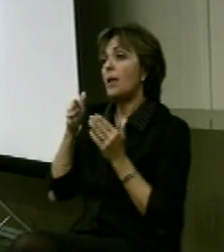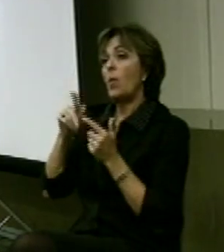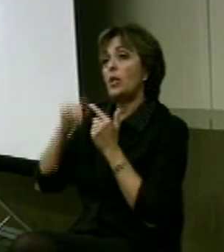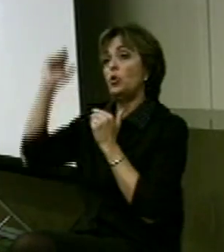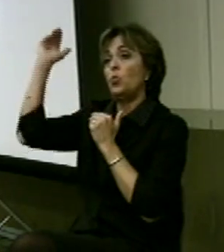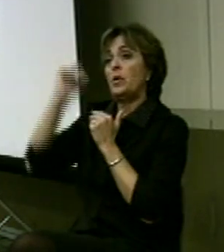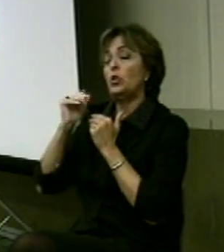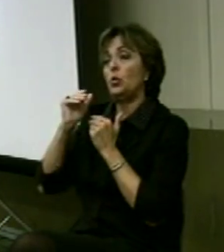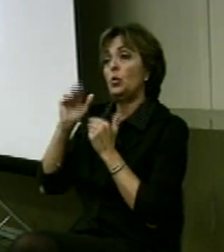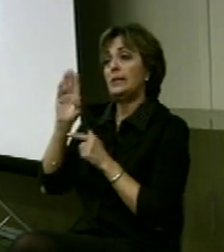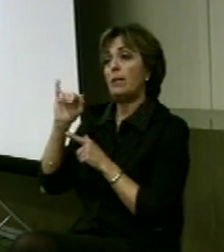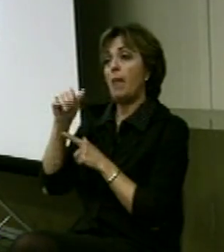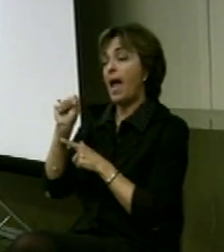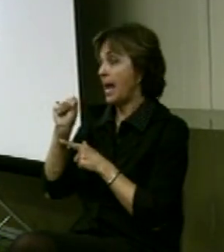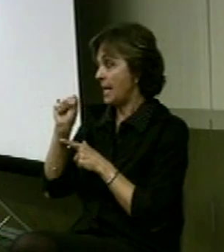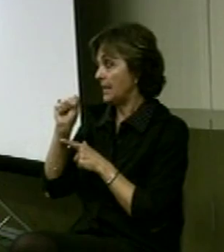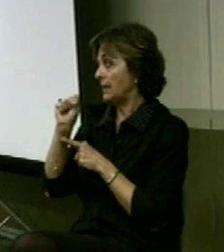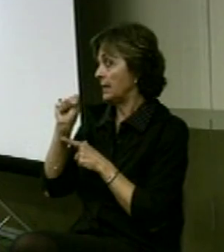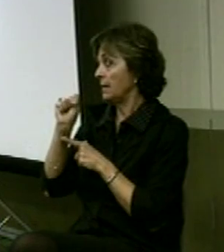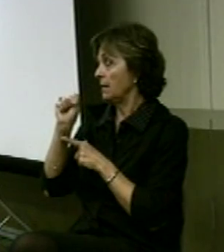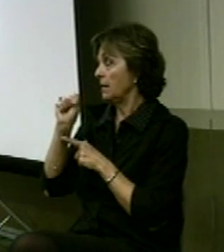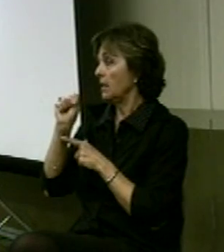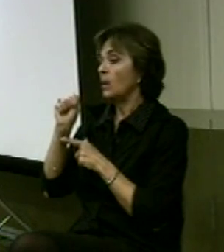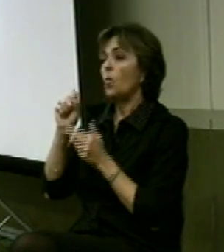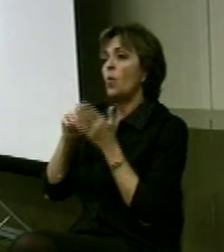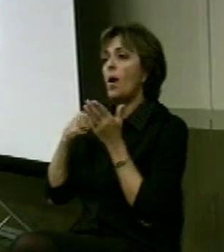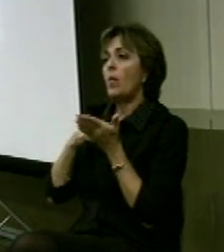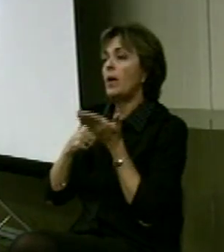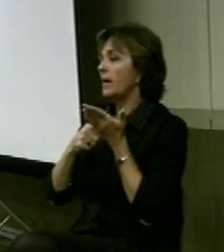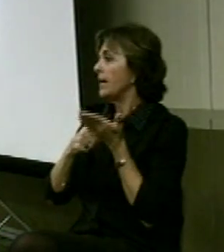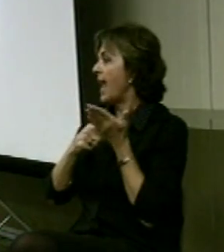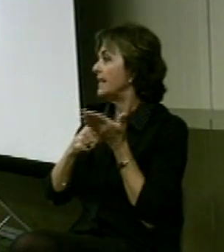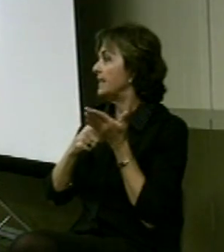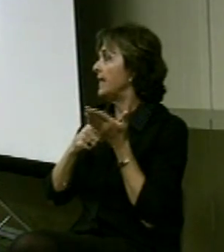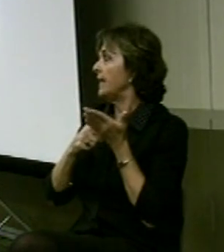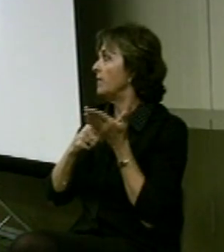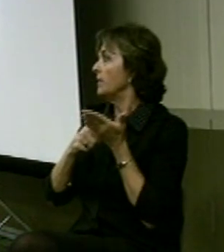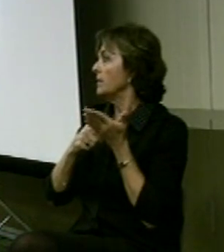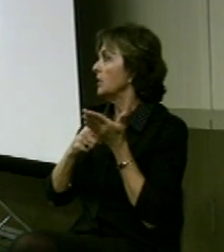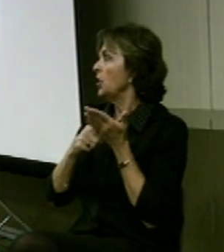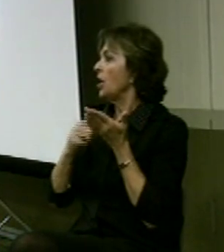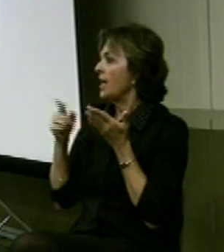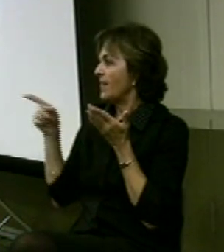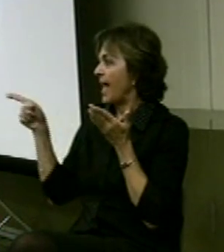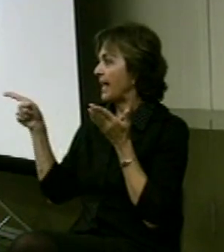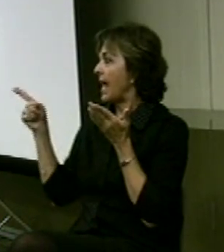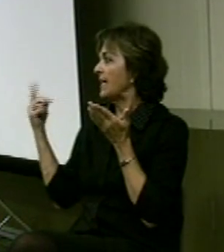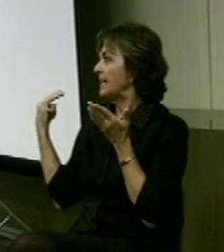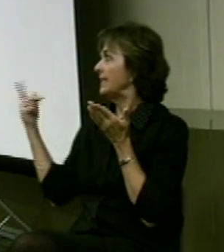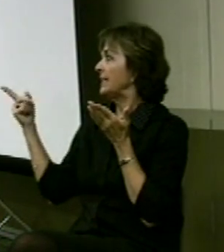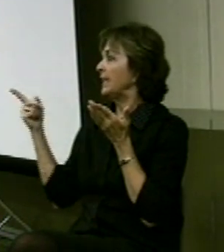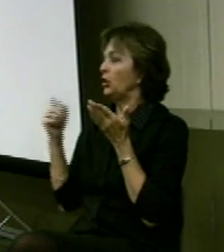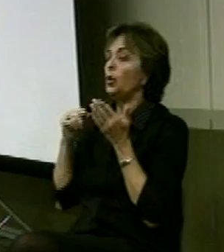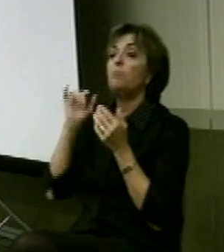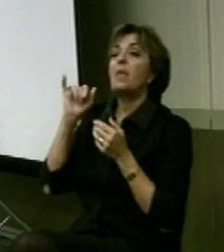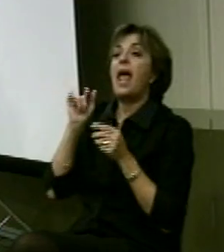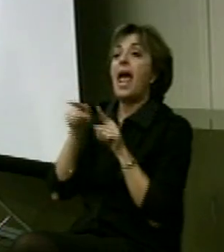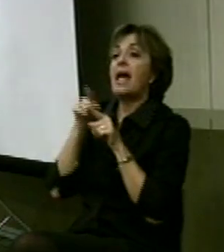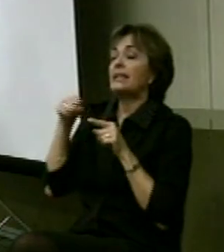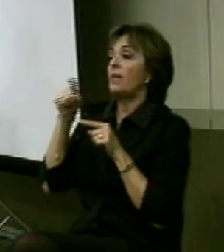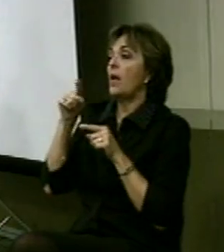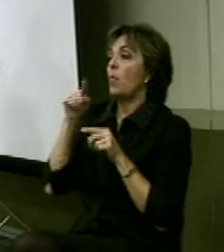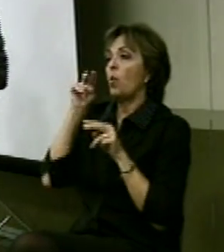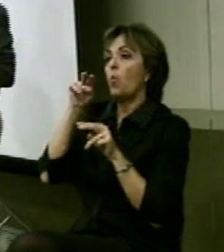one way to reduce the bias of what we were just talking about, like I noticed over here, people